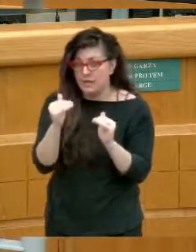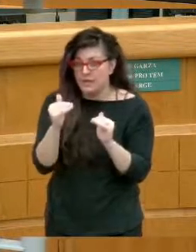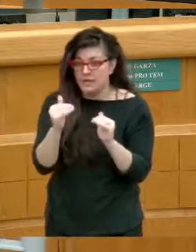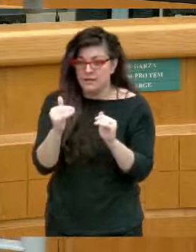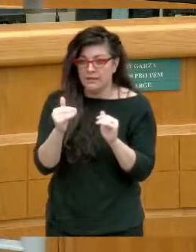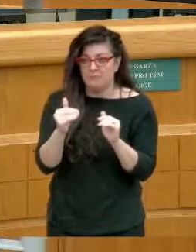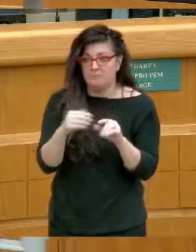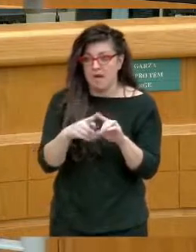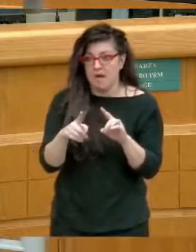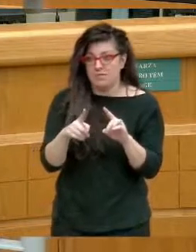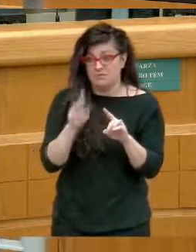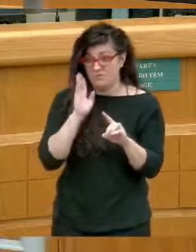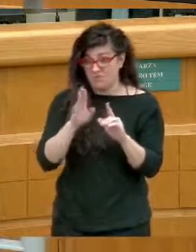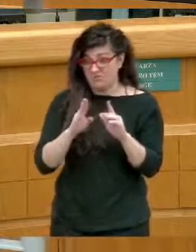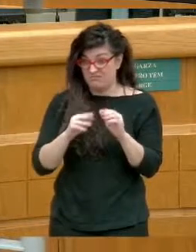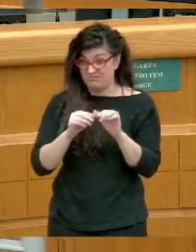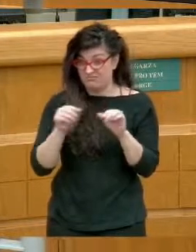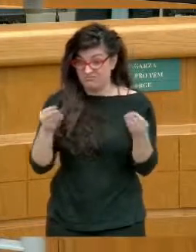that's hard to